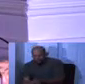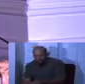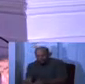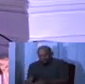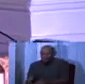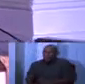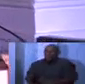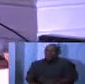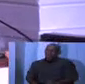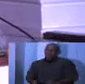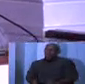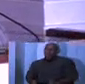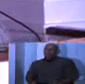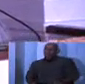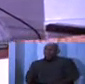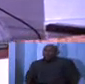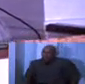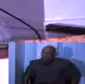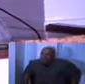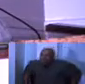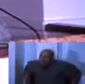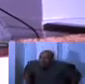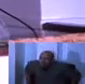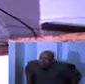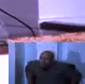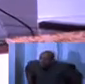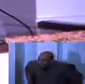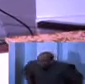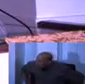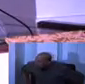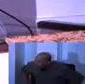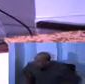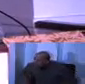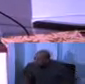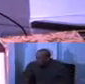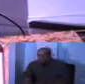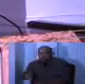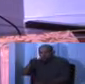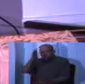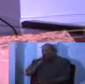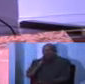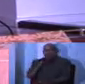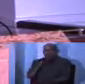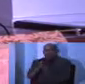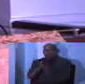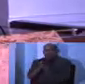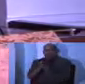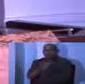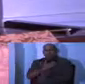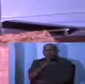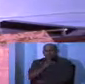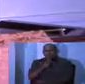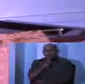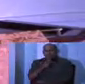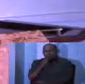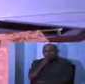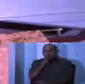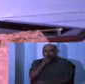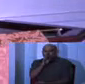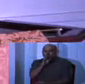Adonai Svatai Tivtach Ufi Yagi Tehilatecha. O God, open up my lips that my mouth may declare your